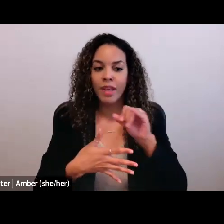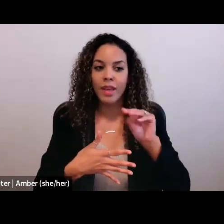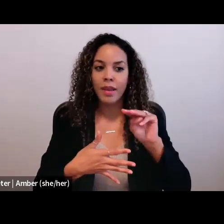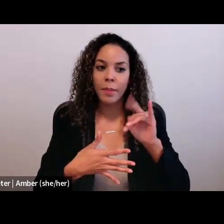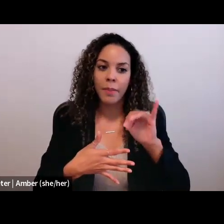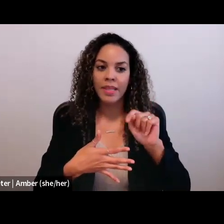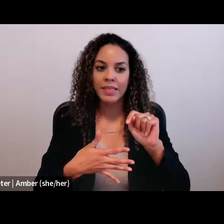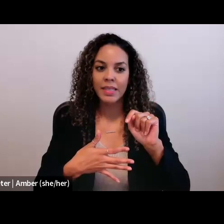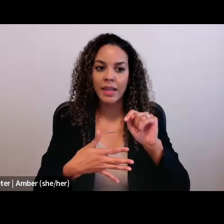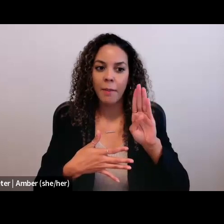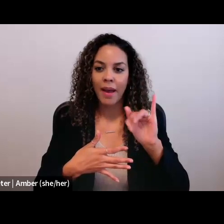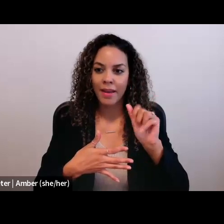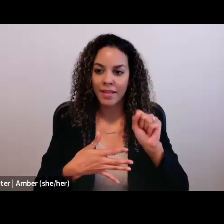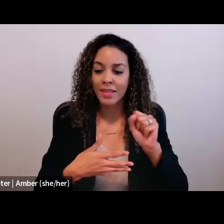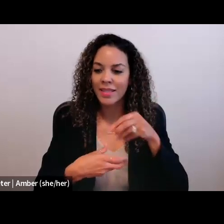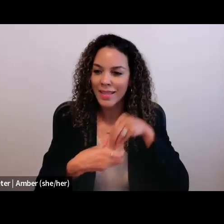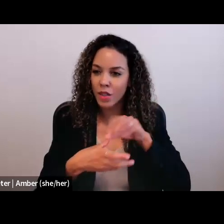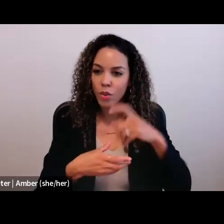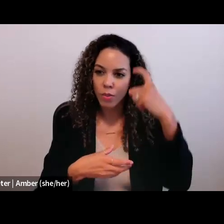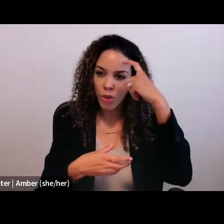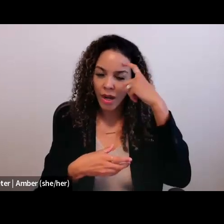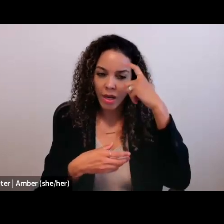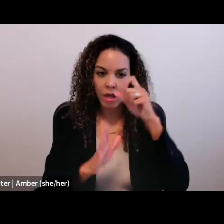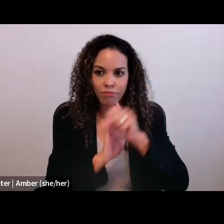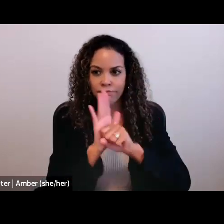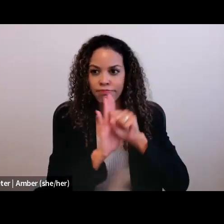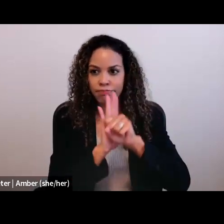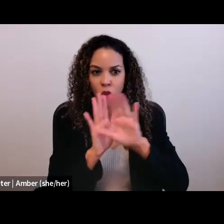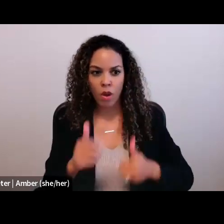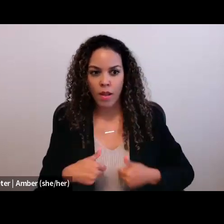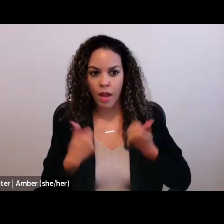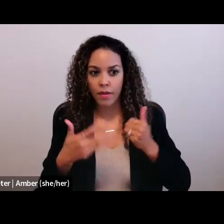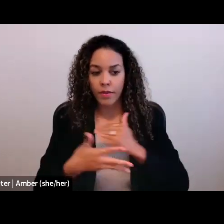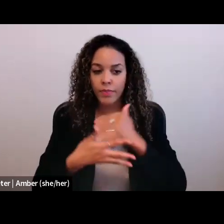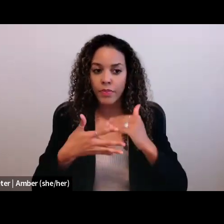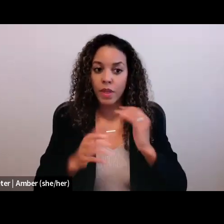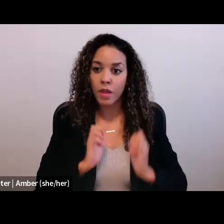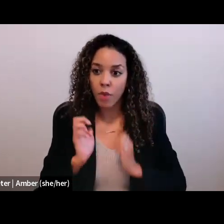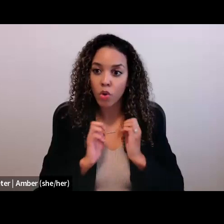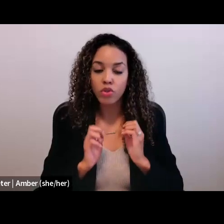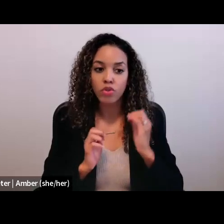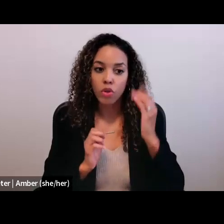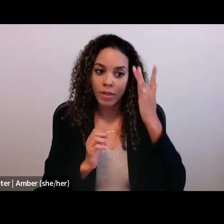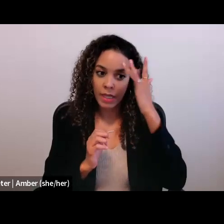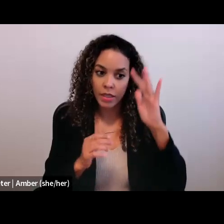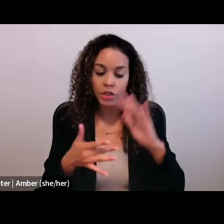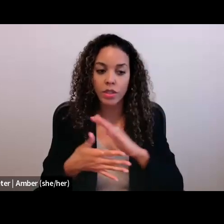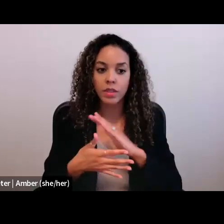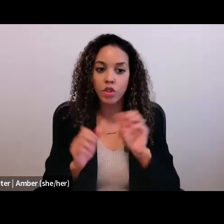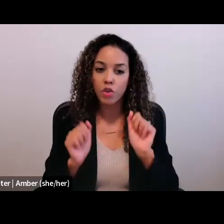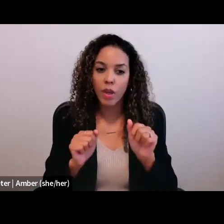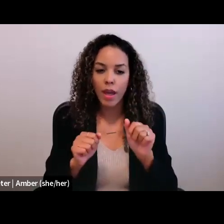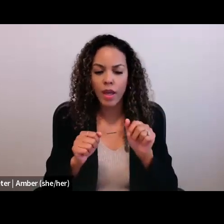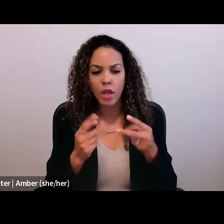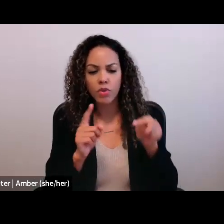brain. You learn, it's conditioned to you throughout your life. Emotional intelligence, the ability to perceive, use, understand, manage,